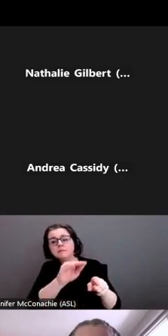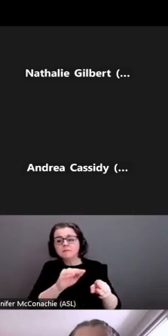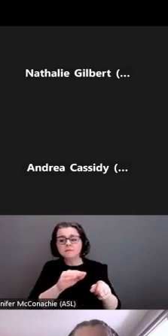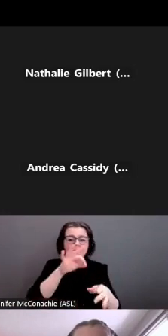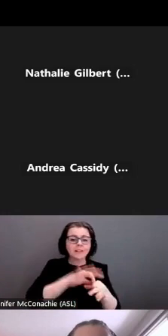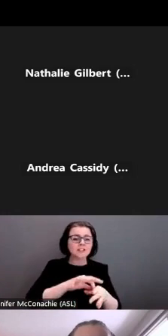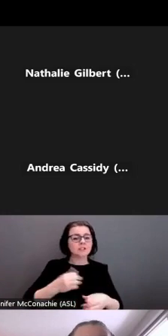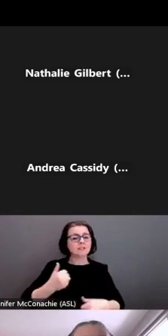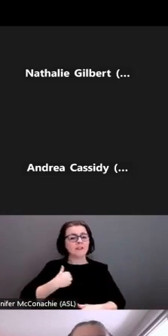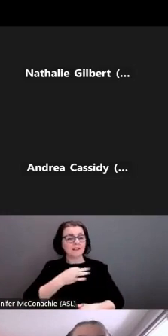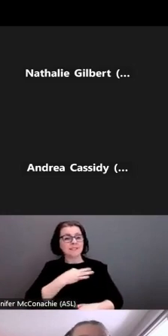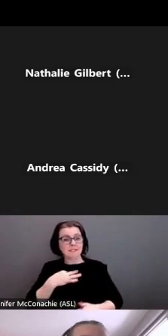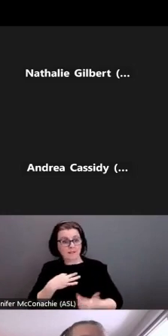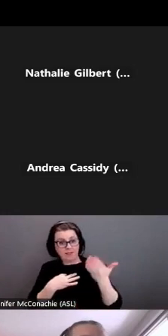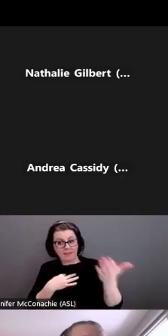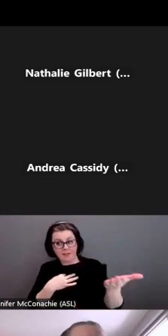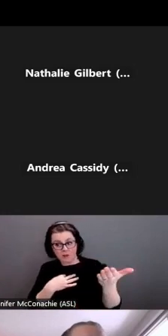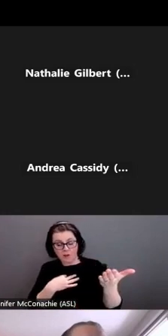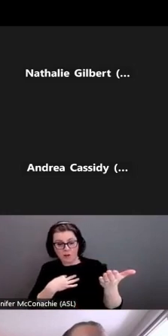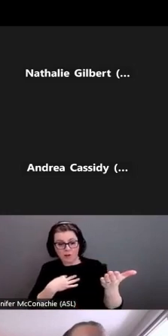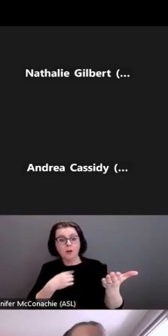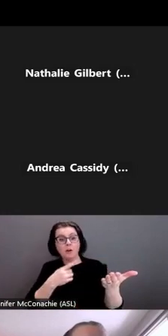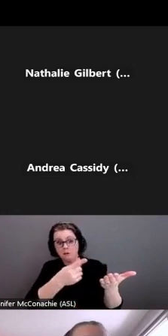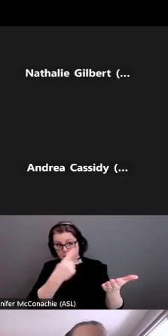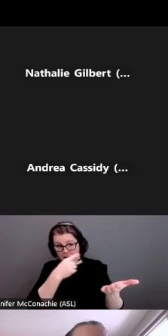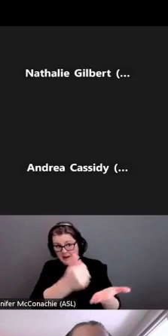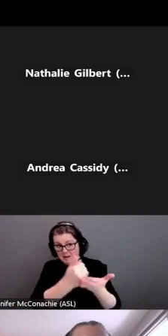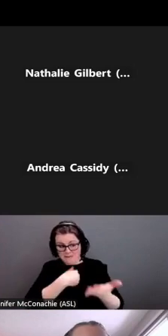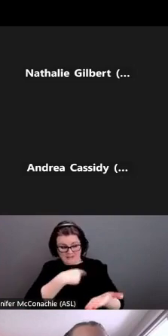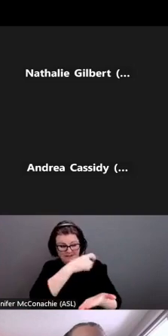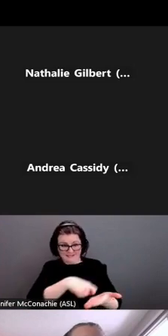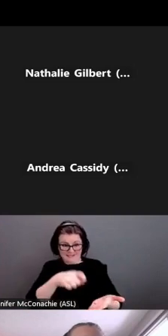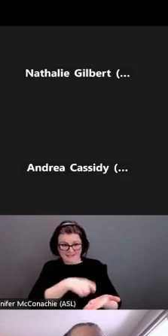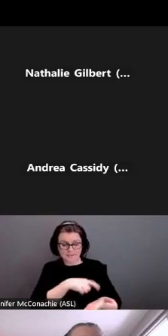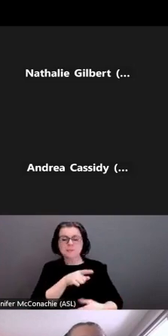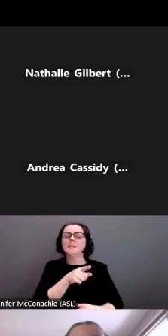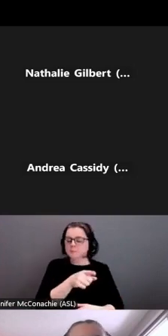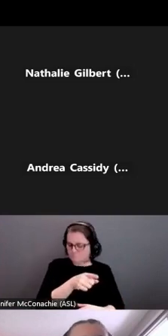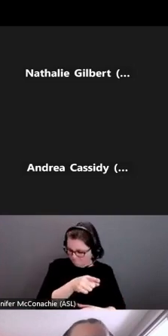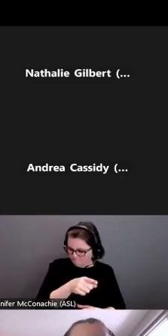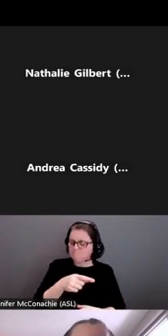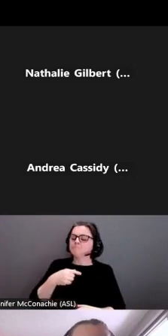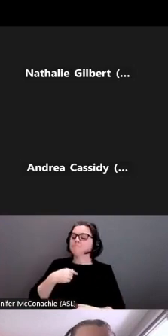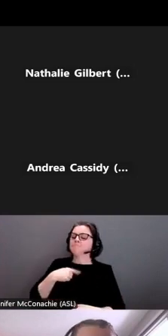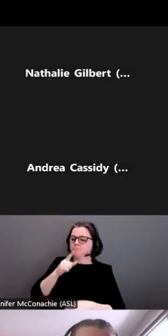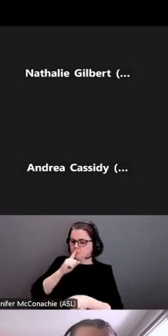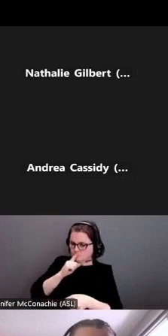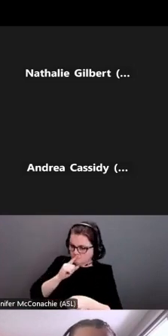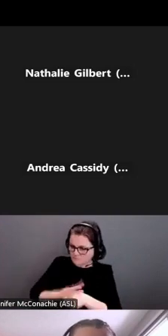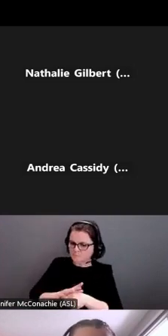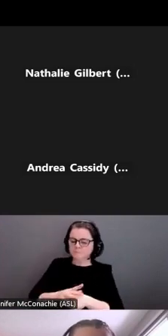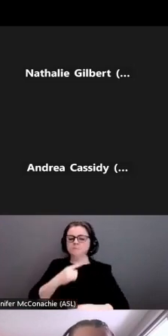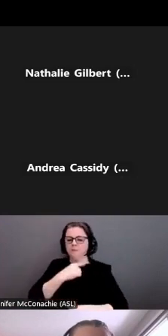is that assists you makes a solemn declaration and they vow to keep your vote a